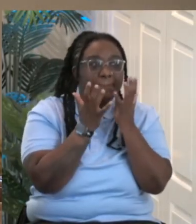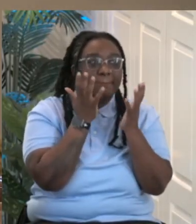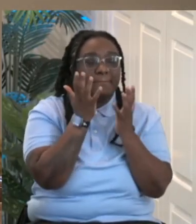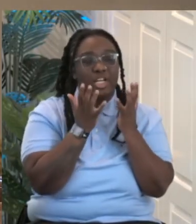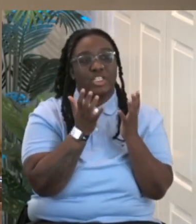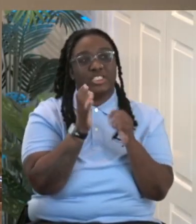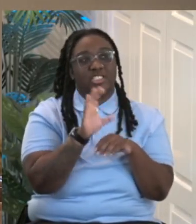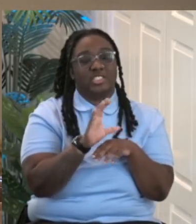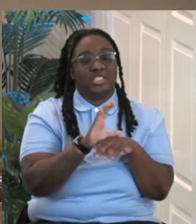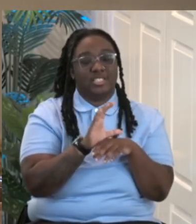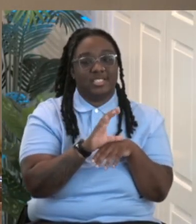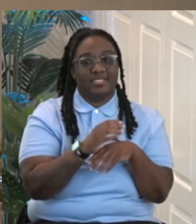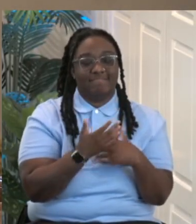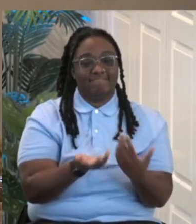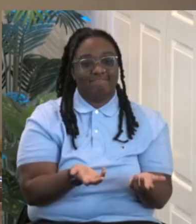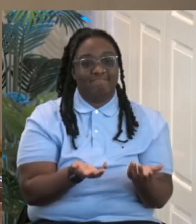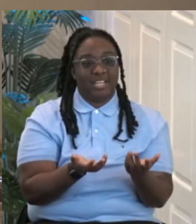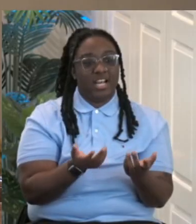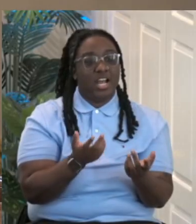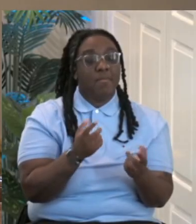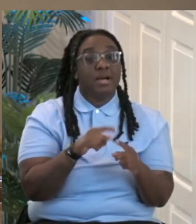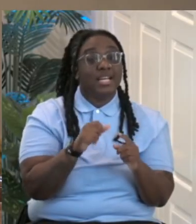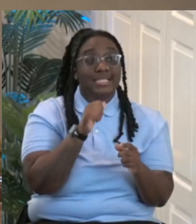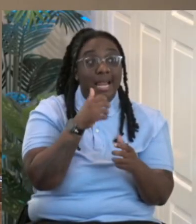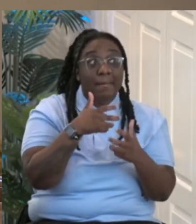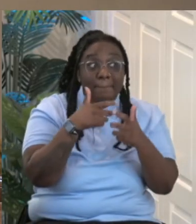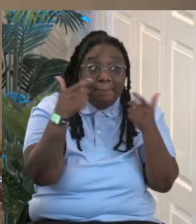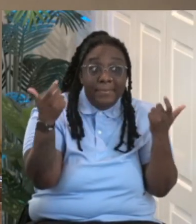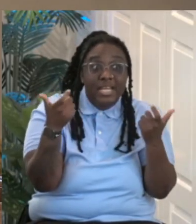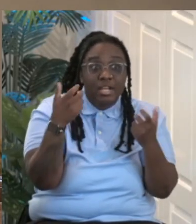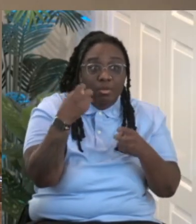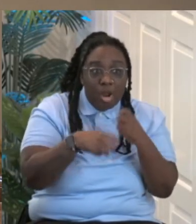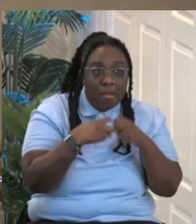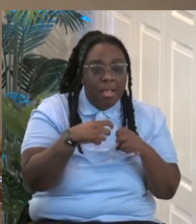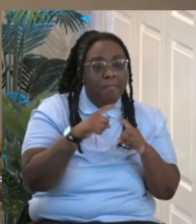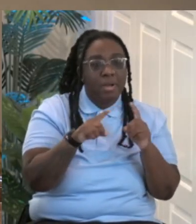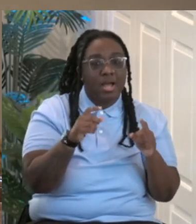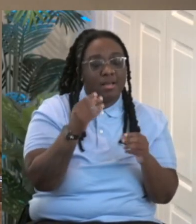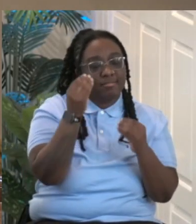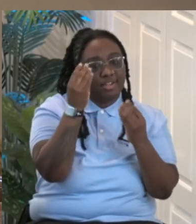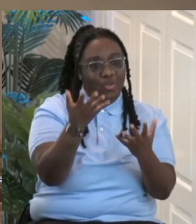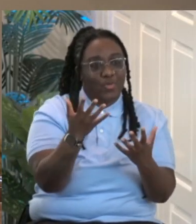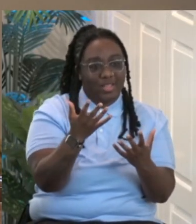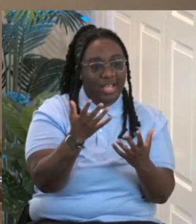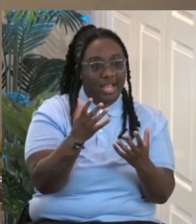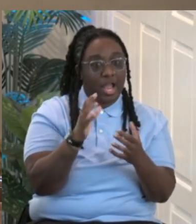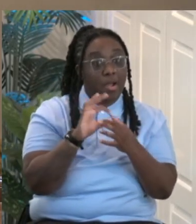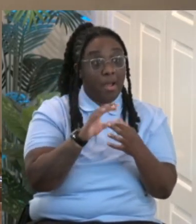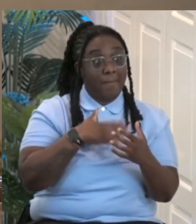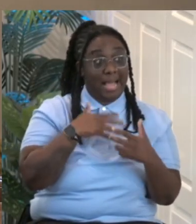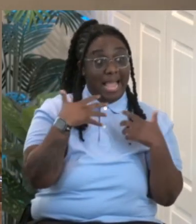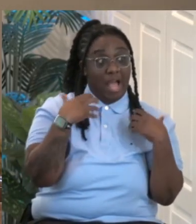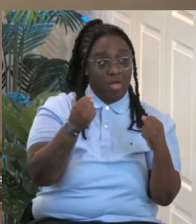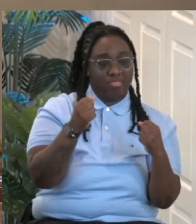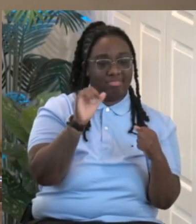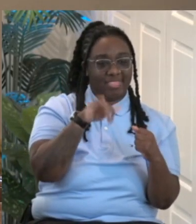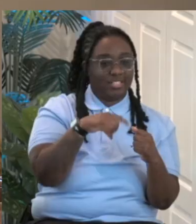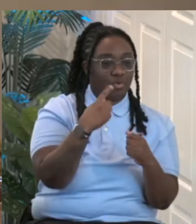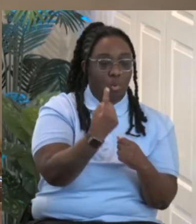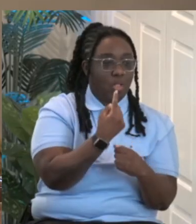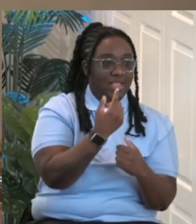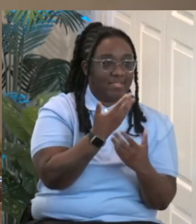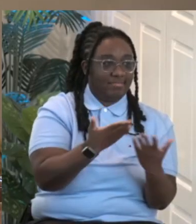of going on. But that's not a big deal. But that's the only thing that's happening. And I'm appreciative for the fact